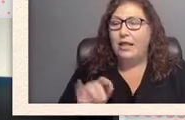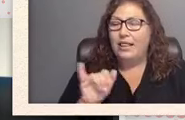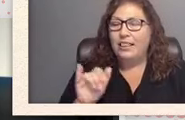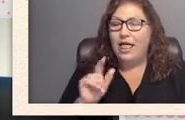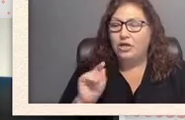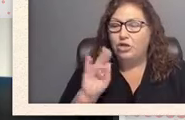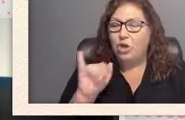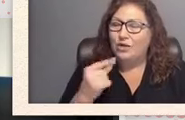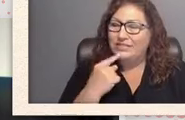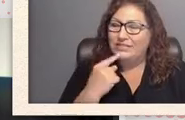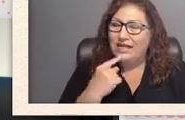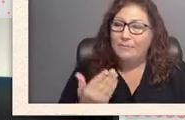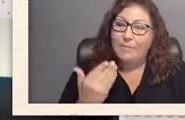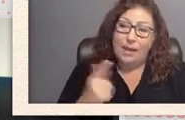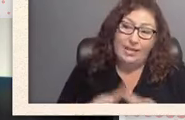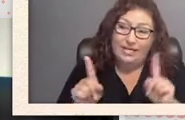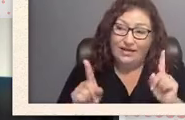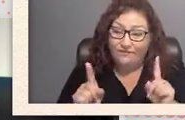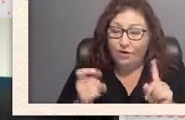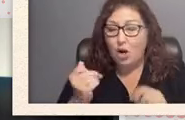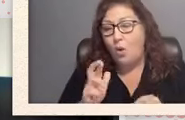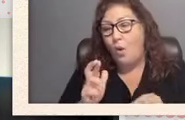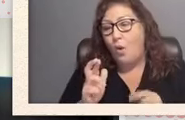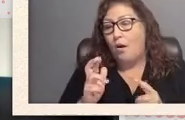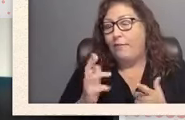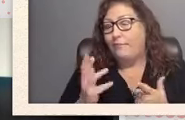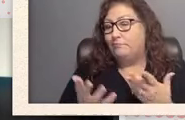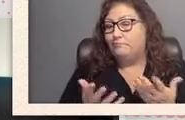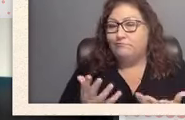be different for